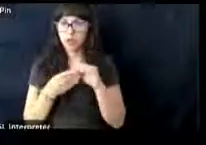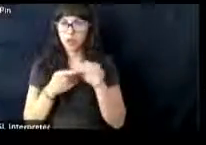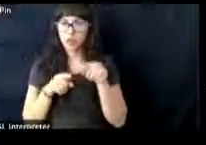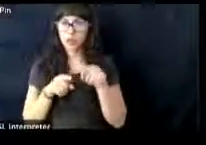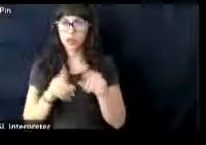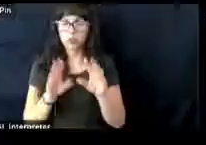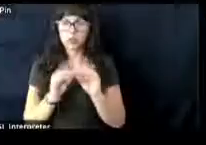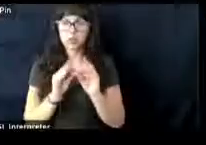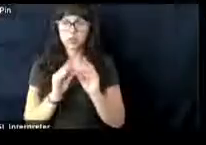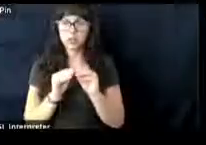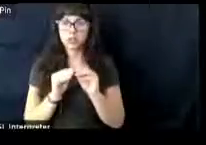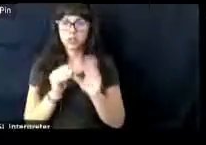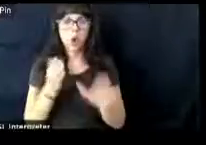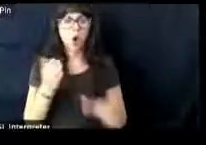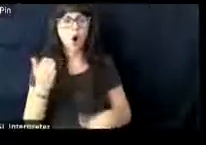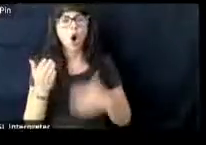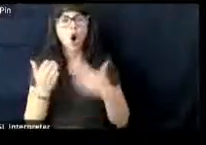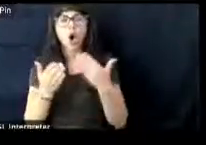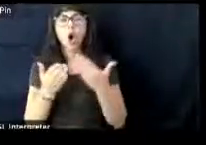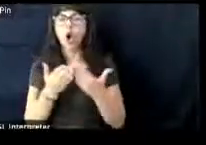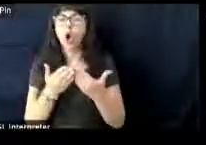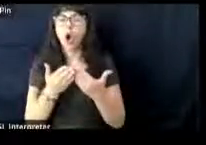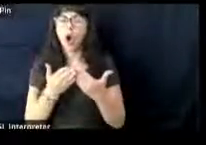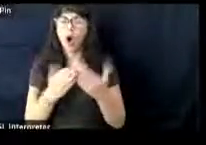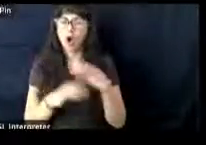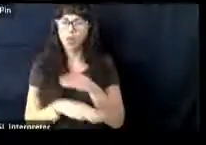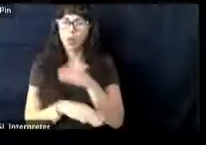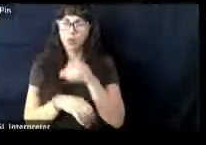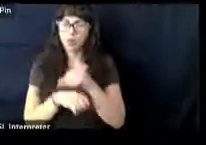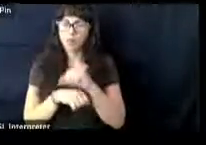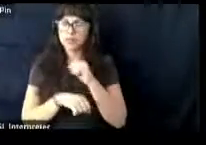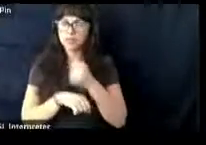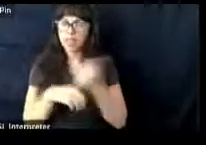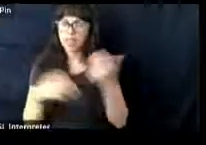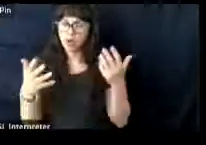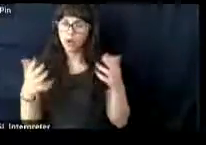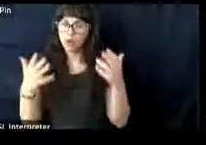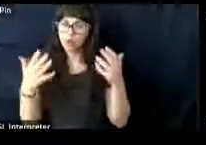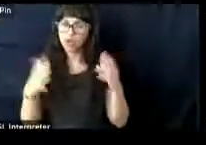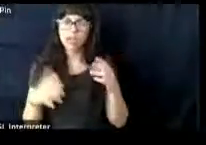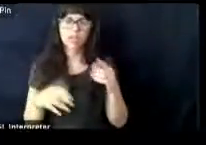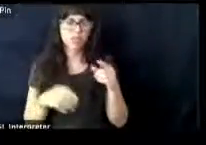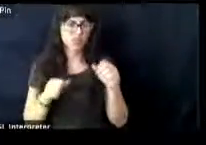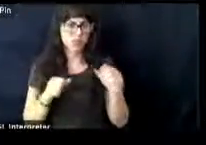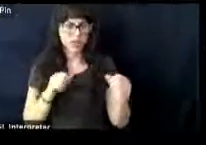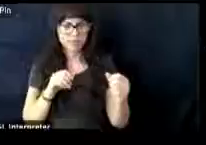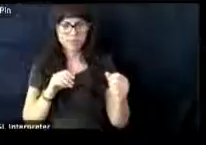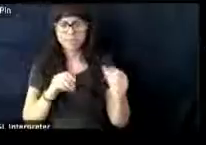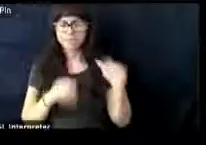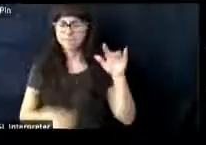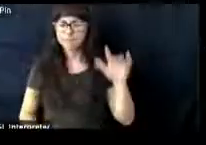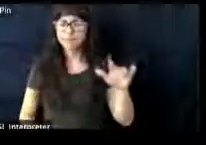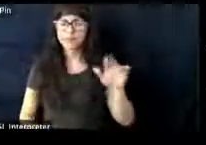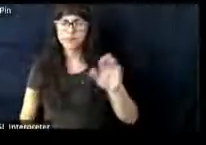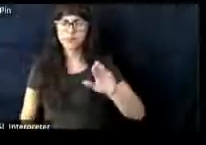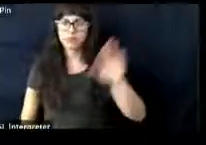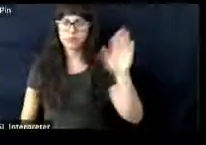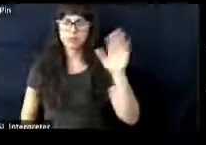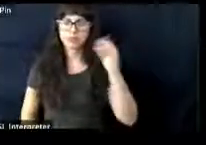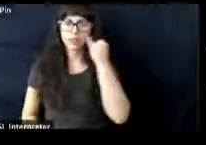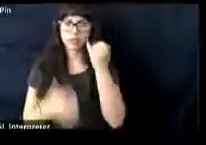invite all of those unique IDs with appointments in the queue to use the raise your hand button if you wish to give comment during this